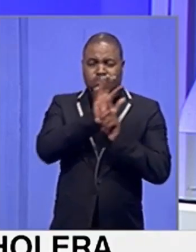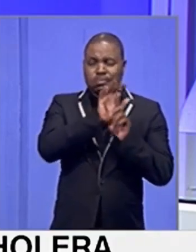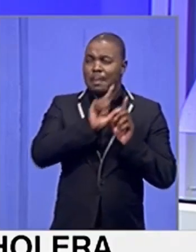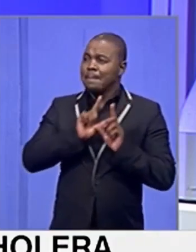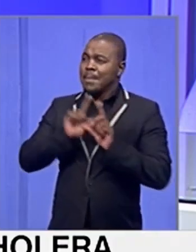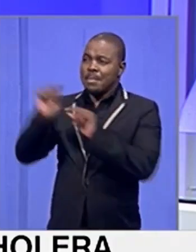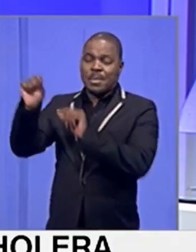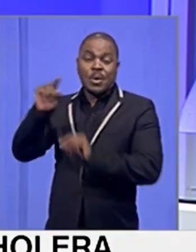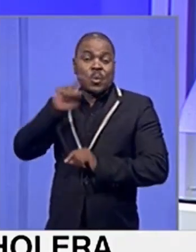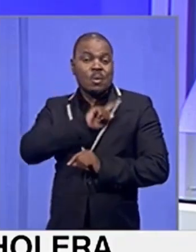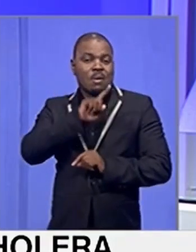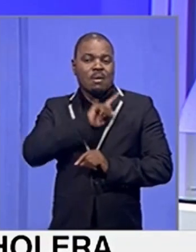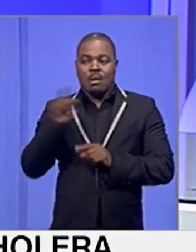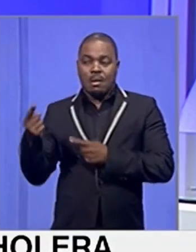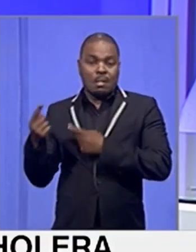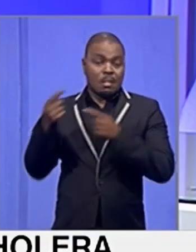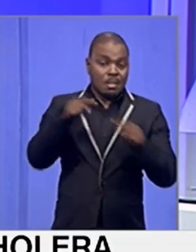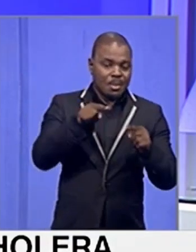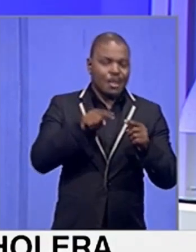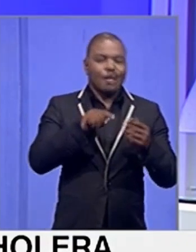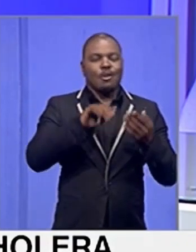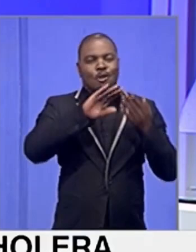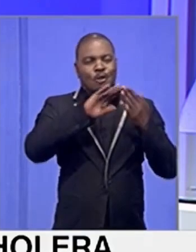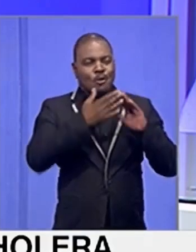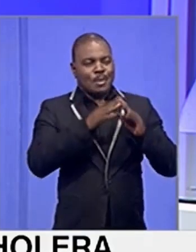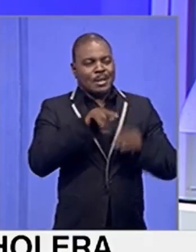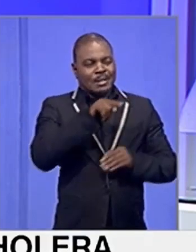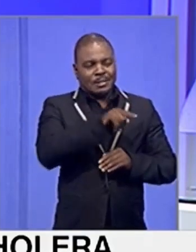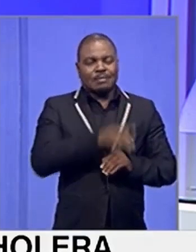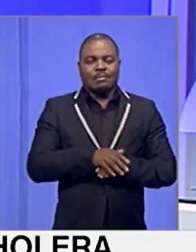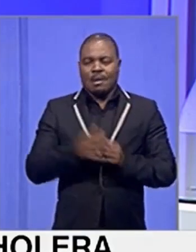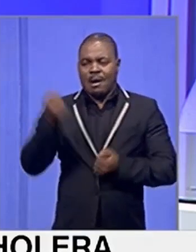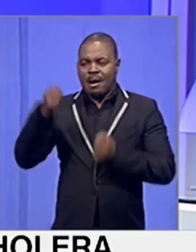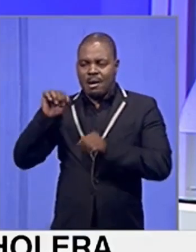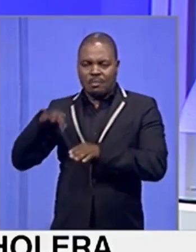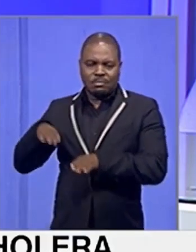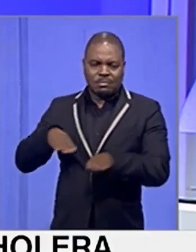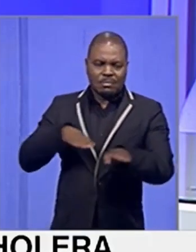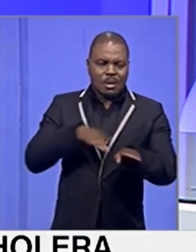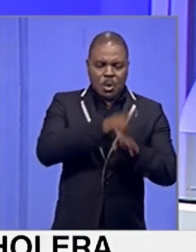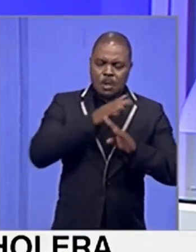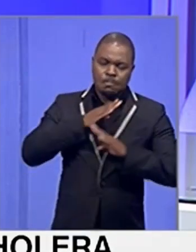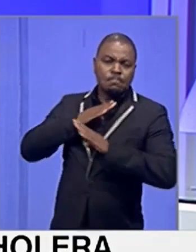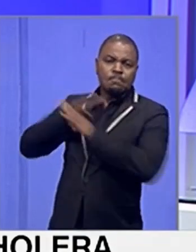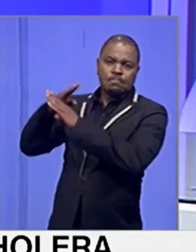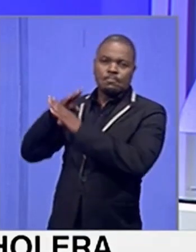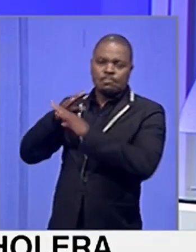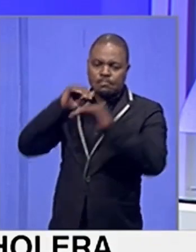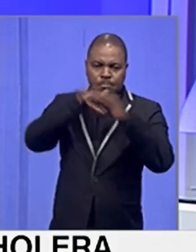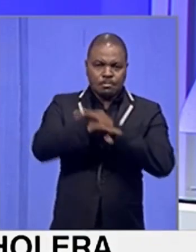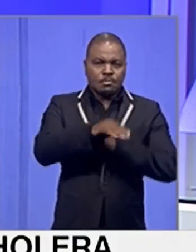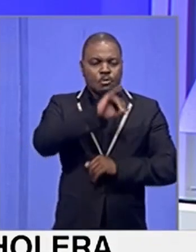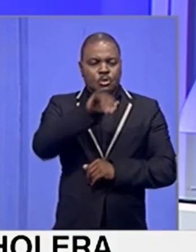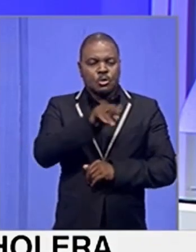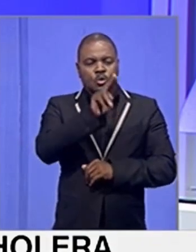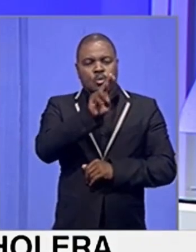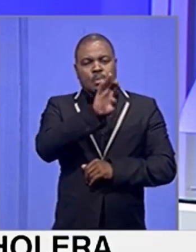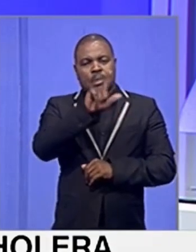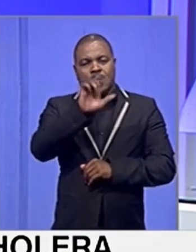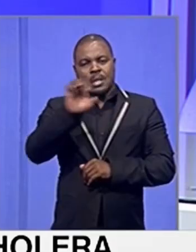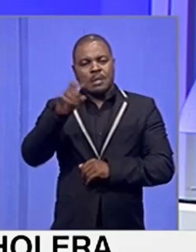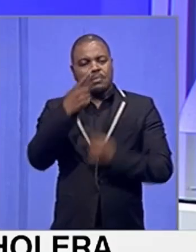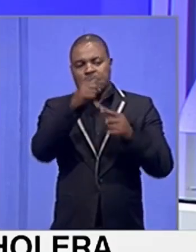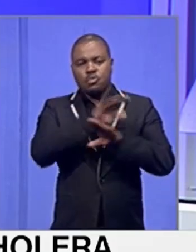ka morago ga gore badudi bao ba befetswego ba thibele sehlopha sa gagwe sa dikoloi go tsena sepetlele sa